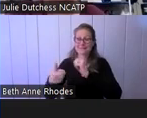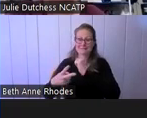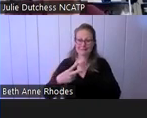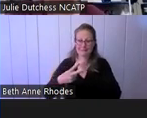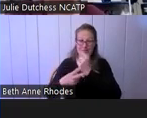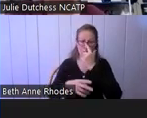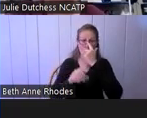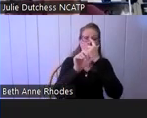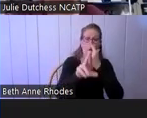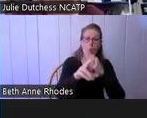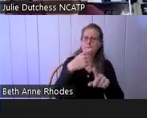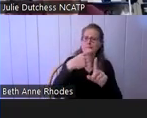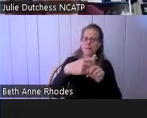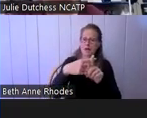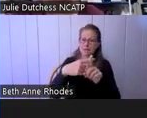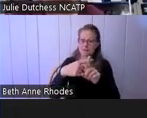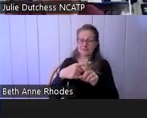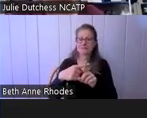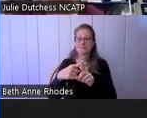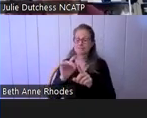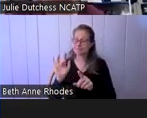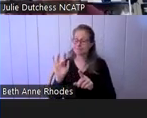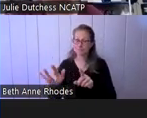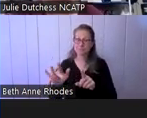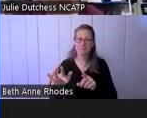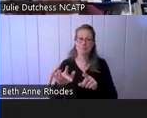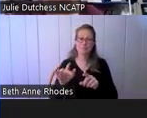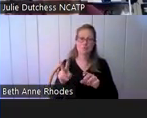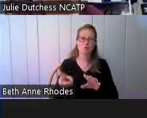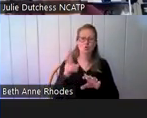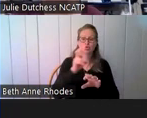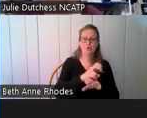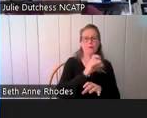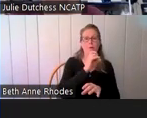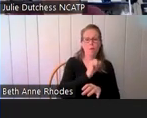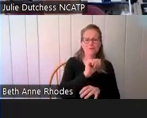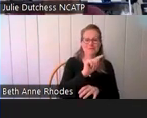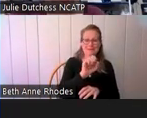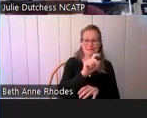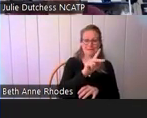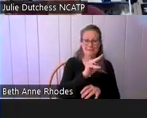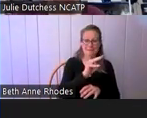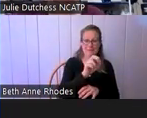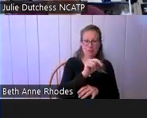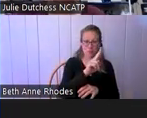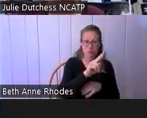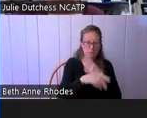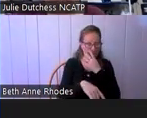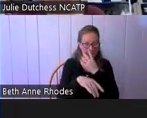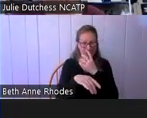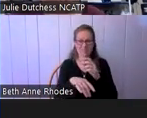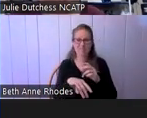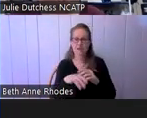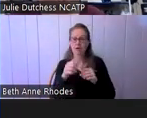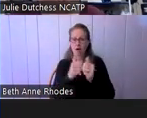save. Alternatively, you can use the plus icon to add tasks and jump right into your full task menu.